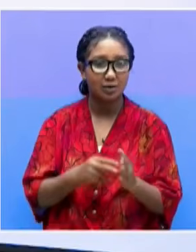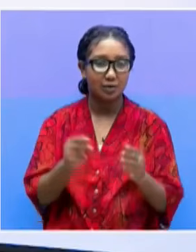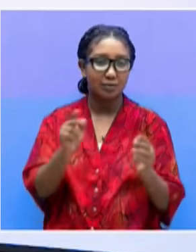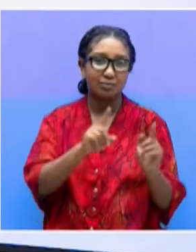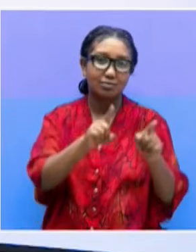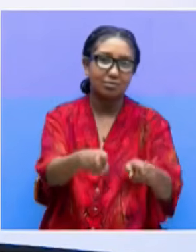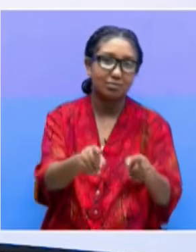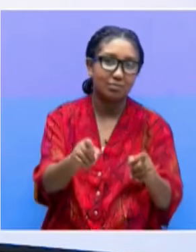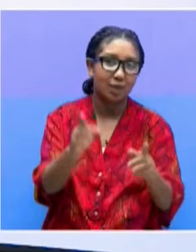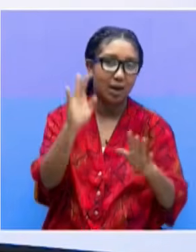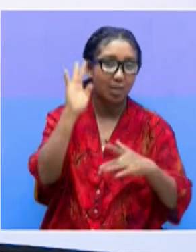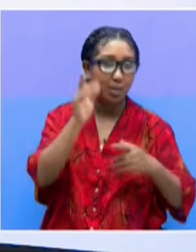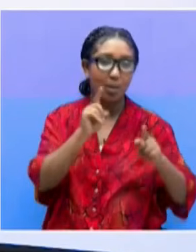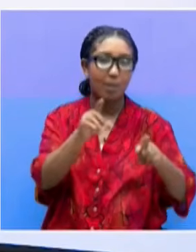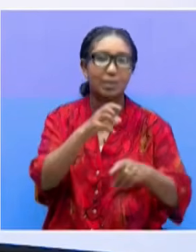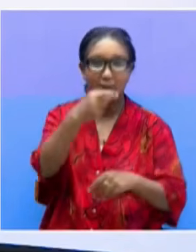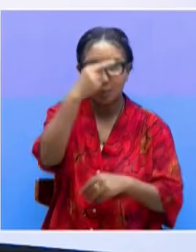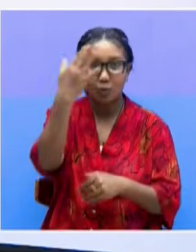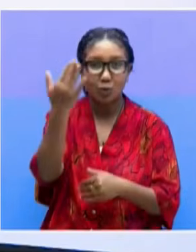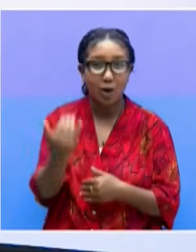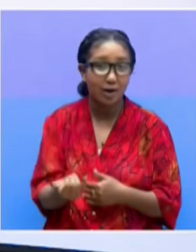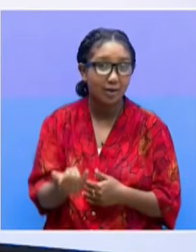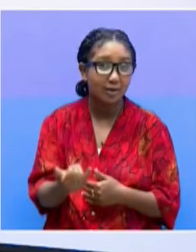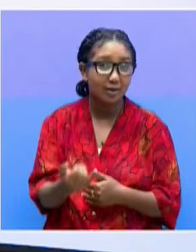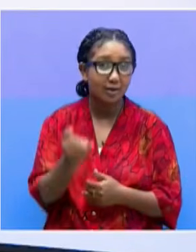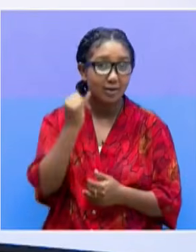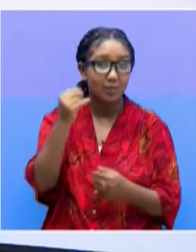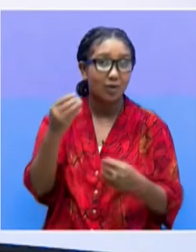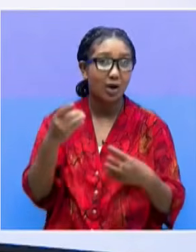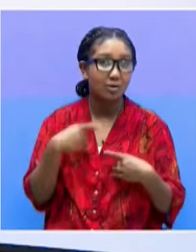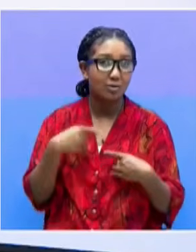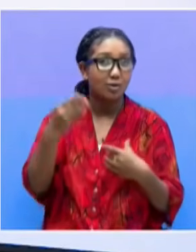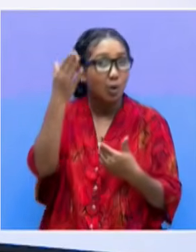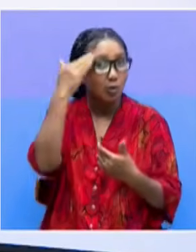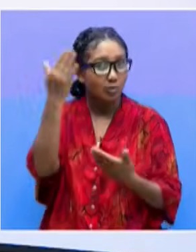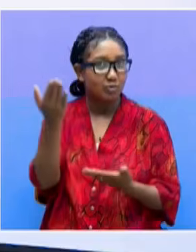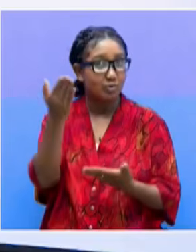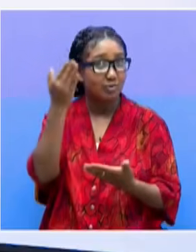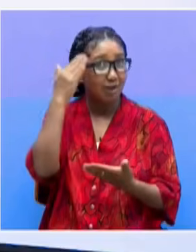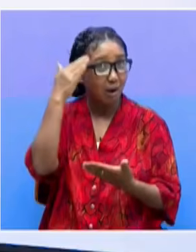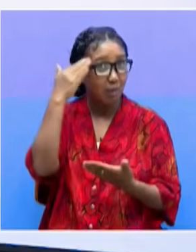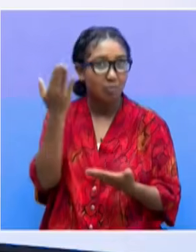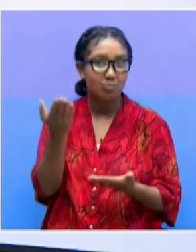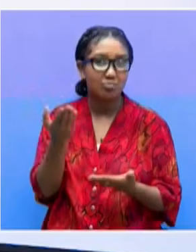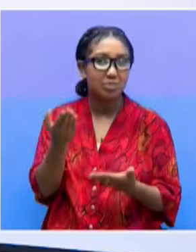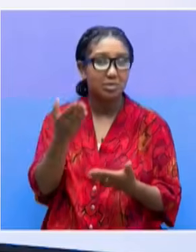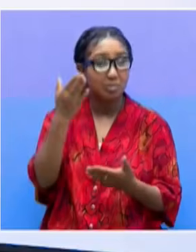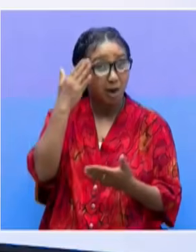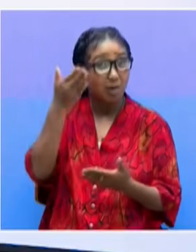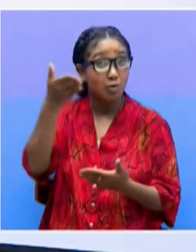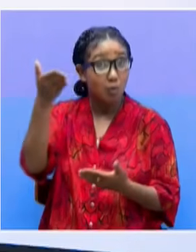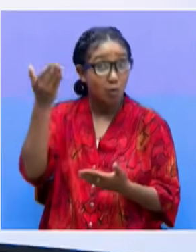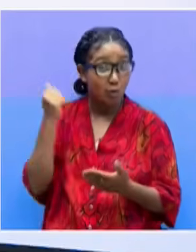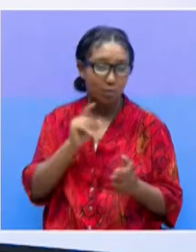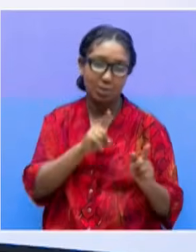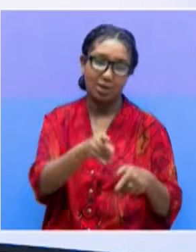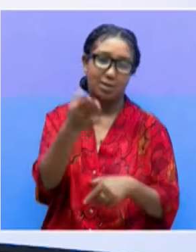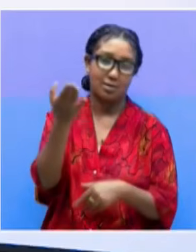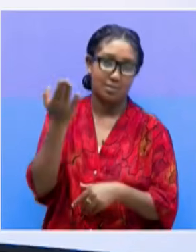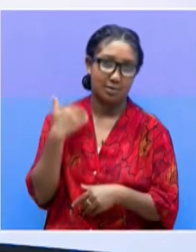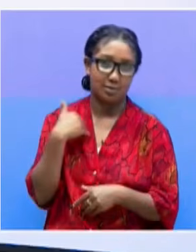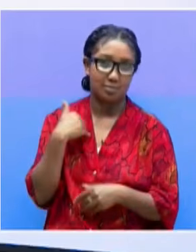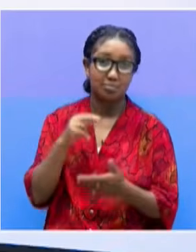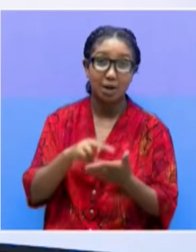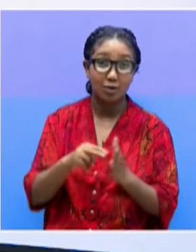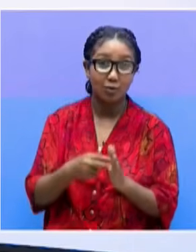visit, yes? But why? If we had known means what? We didn't know. You see? Be